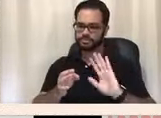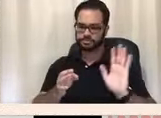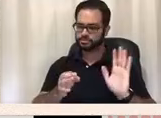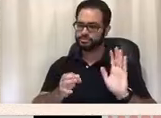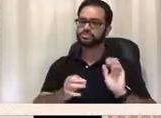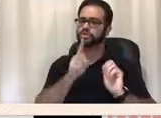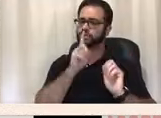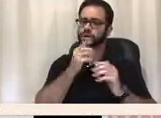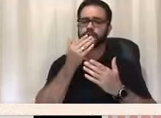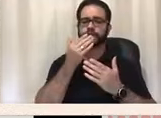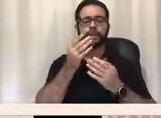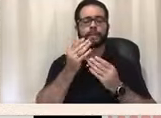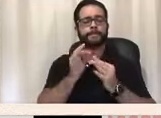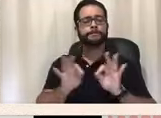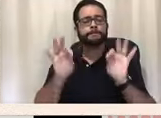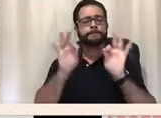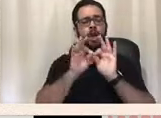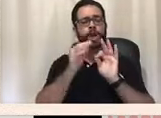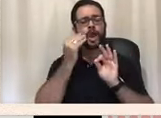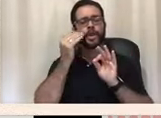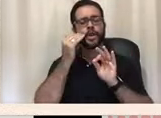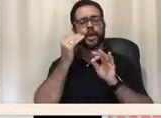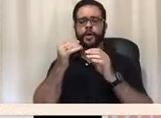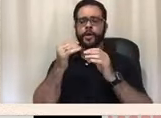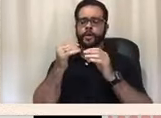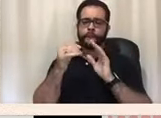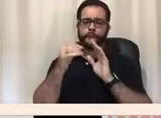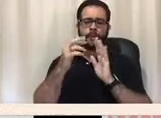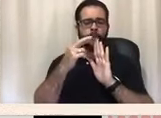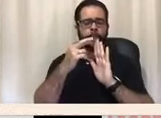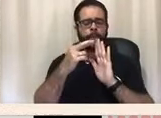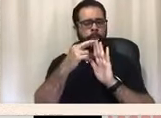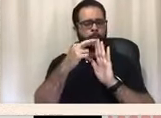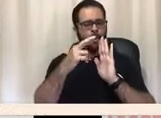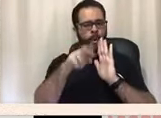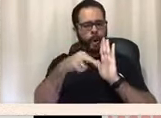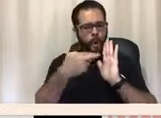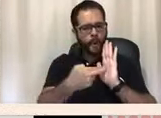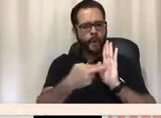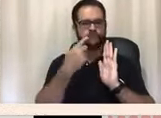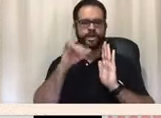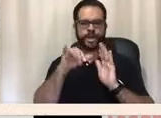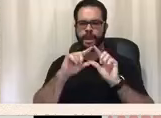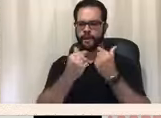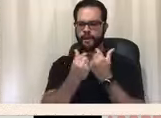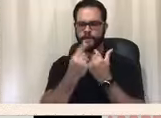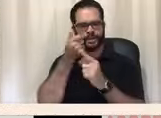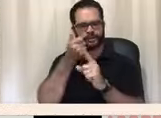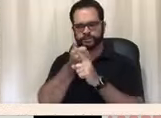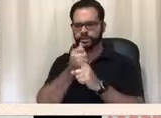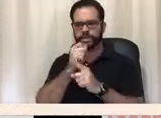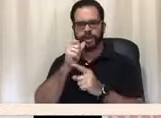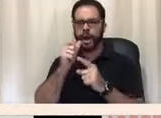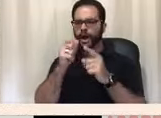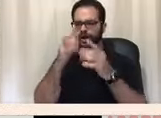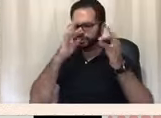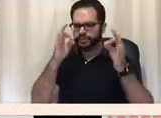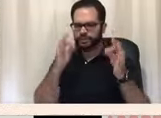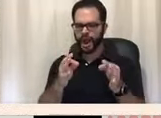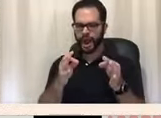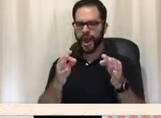know what the parameter is and the role of the group. Because you're not a governing body does not mean that you do not